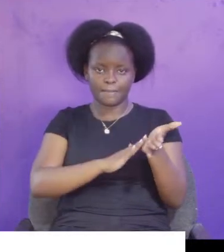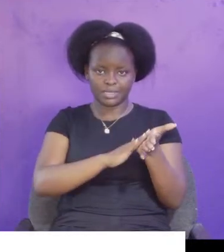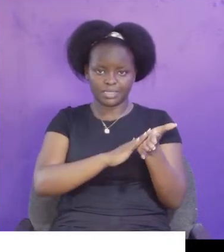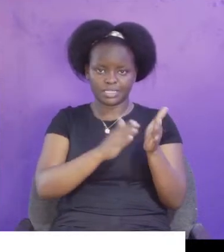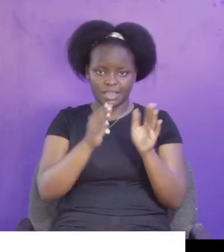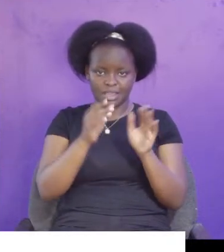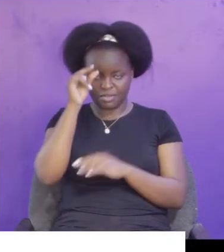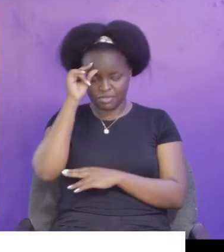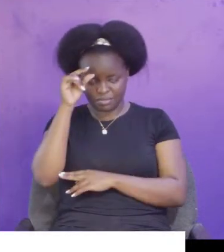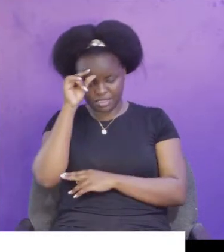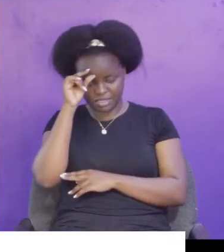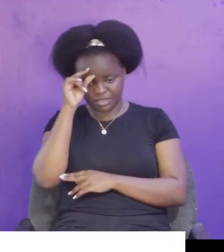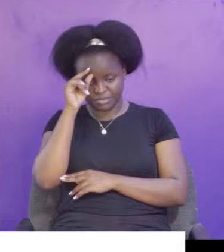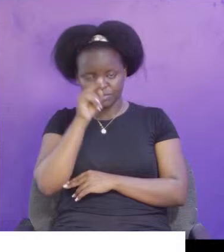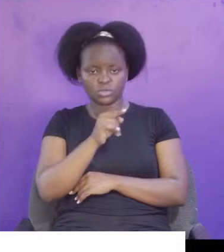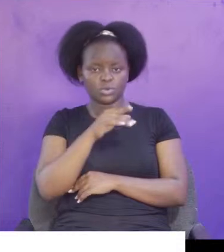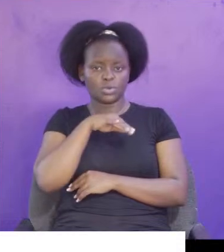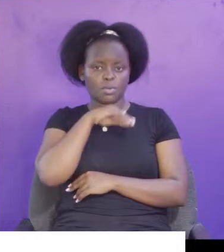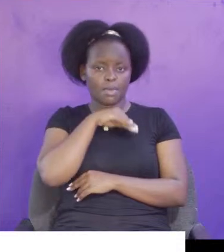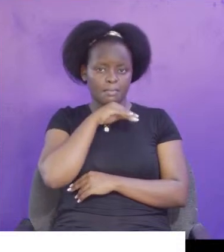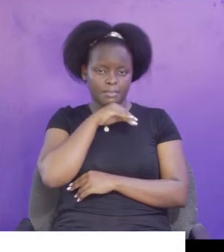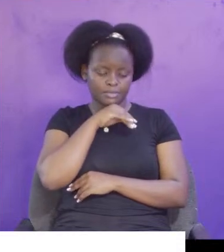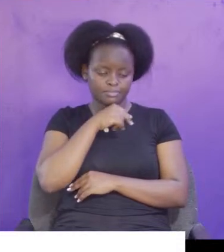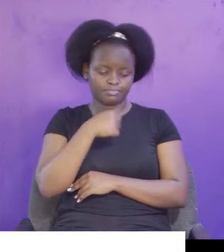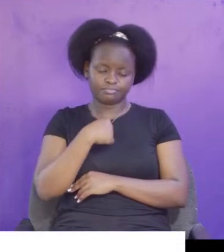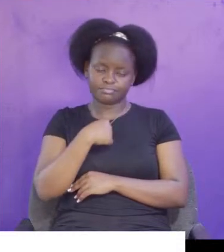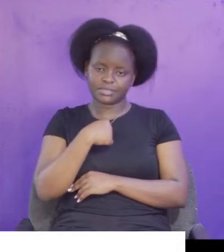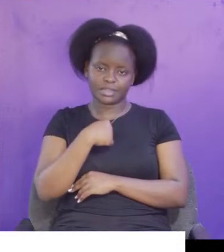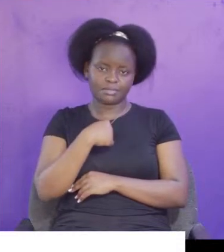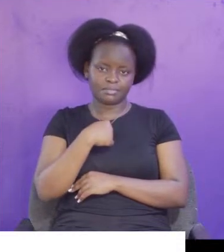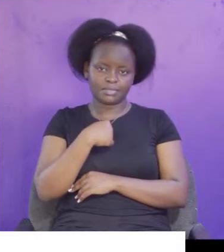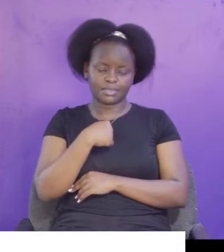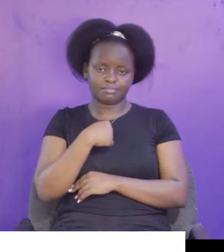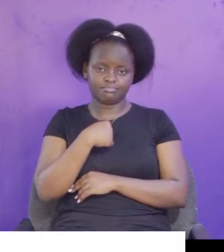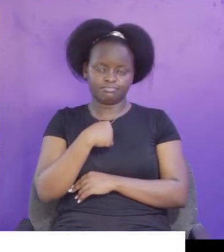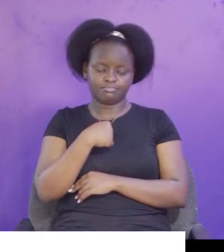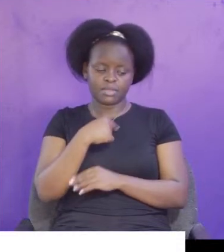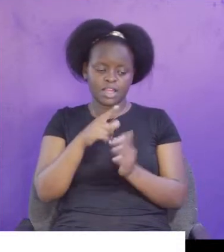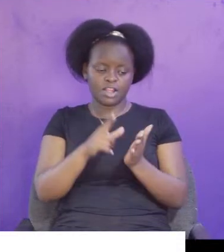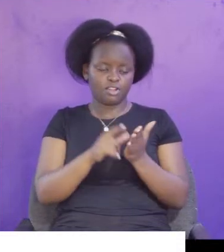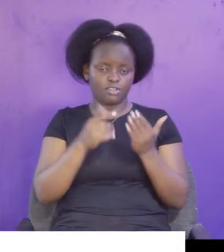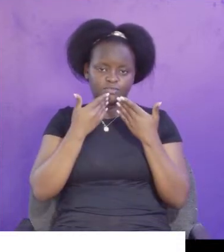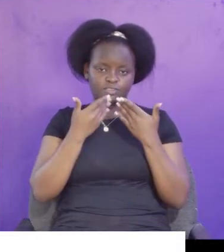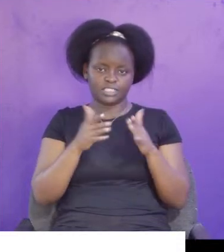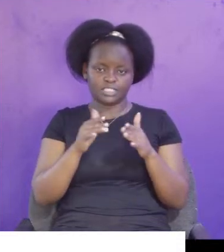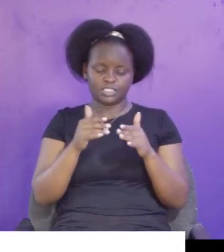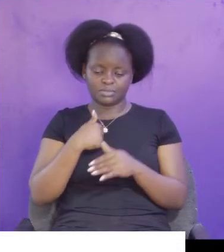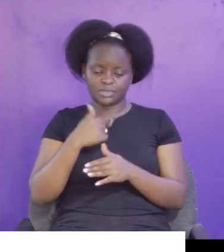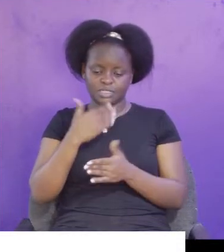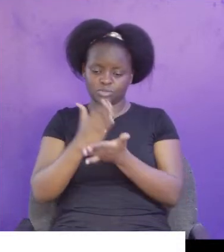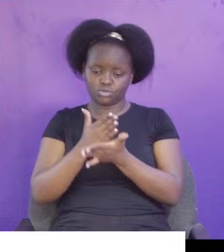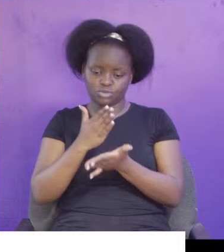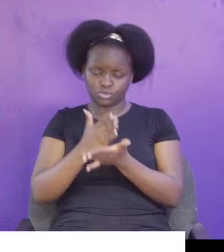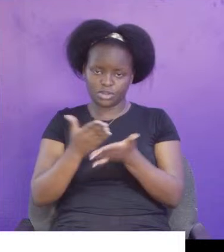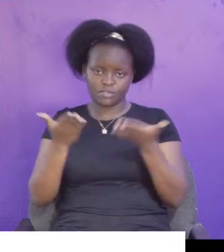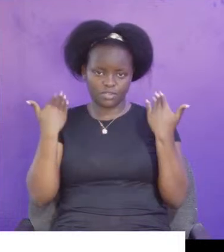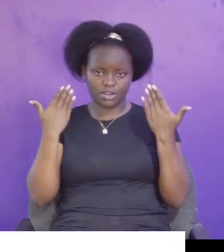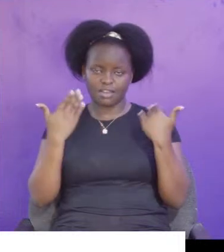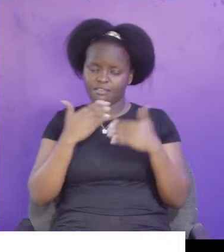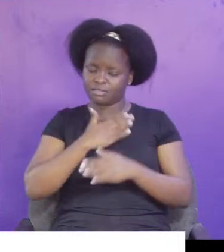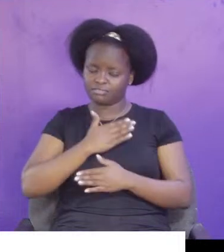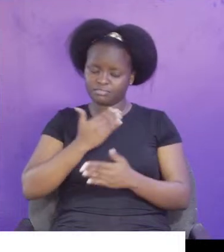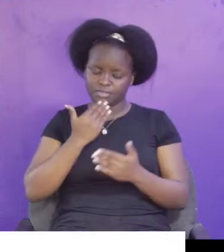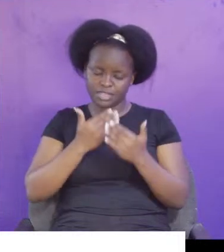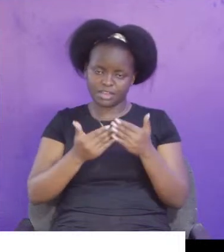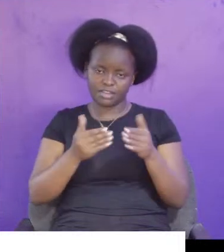you, Baba, I owe you, and I am truly and eternally grateful that our